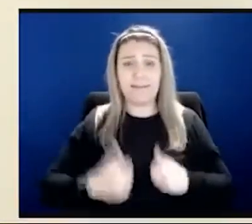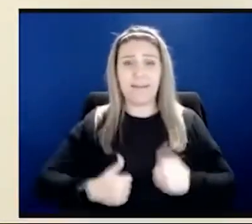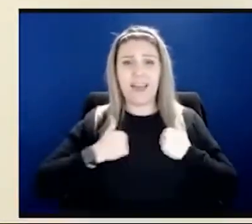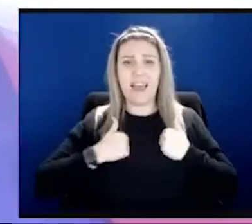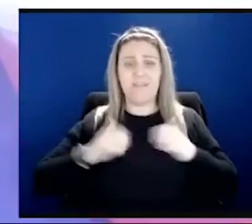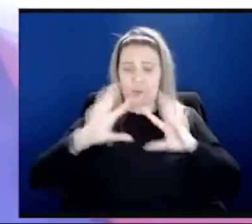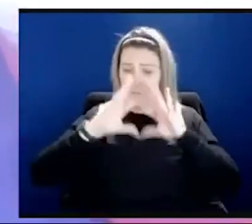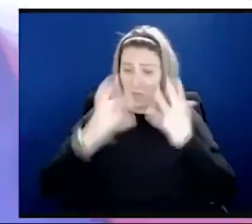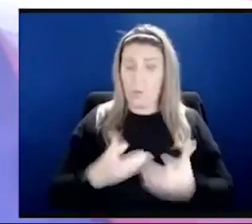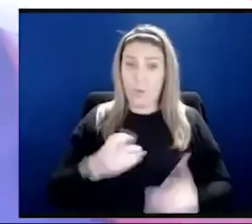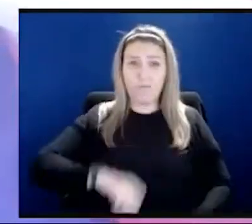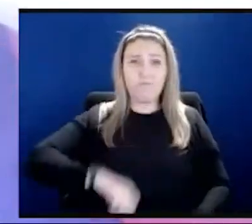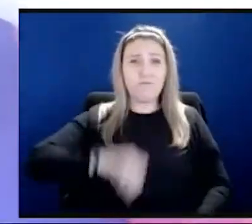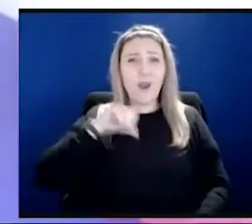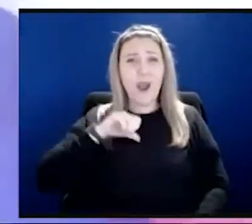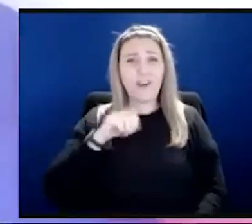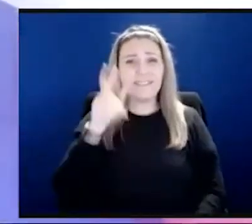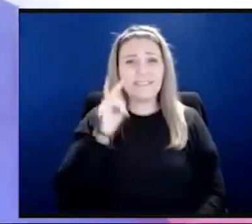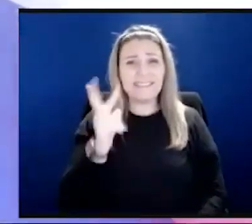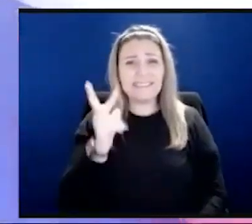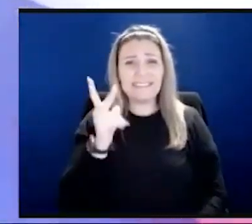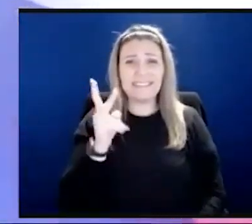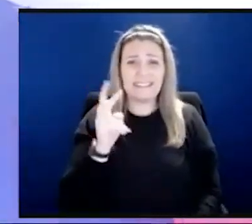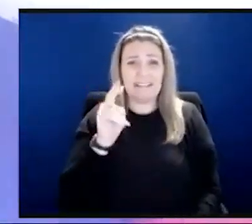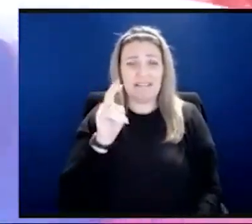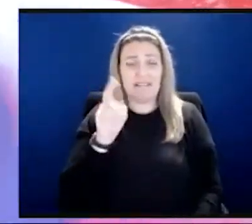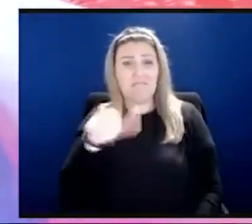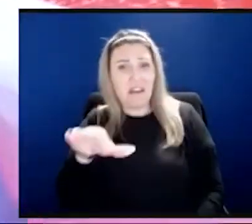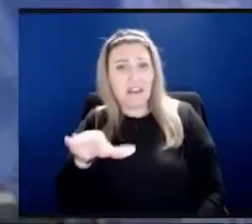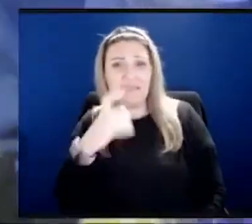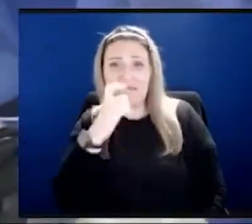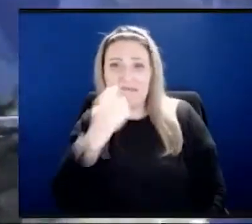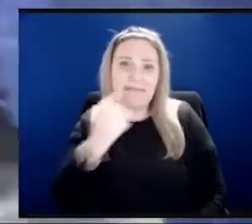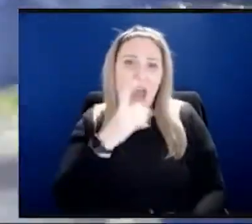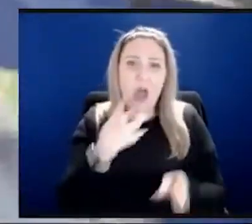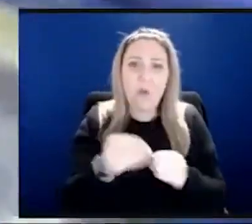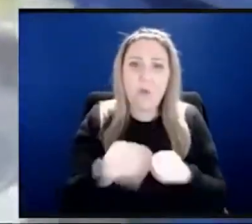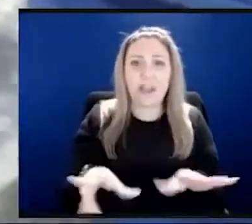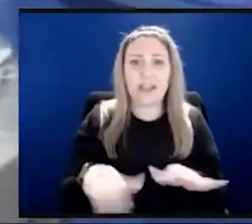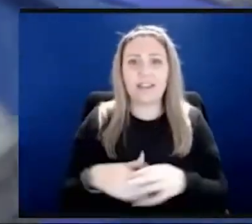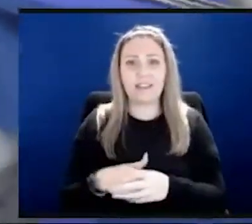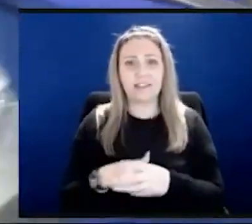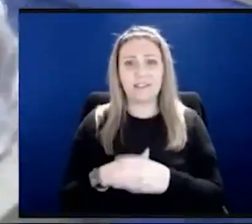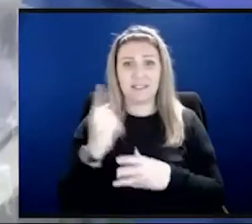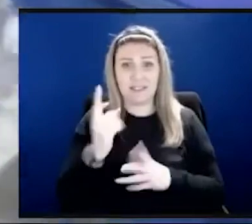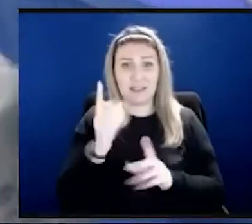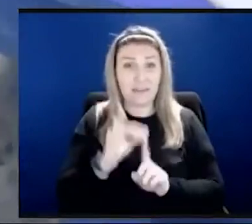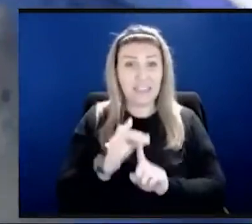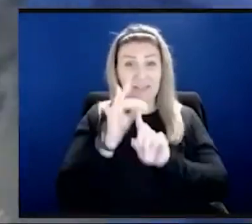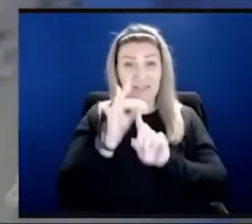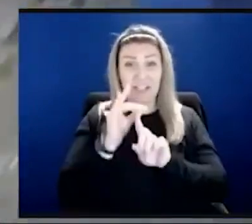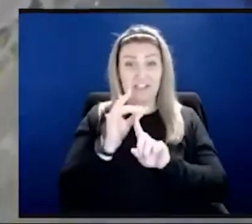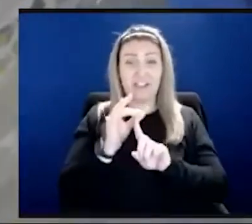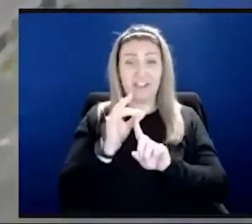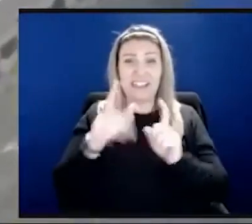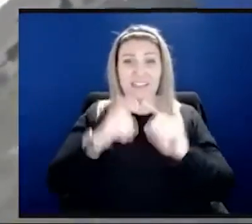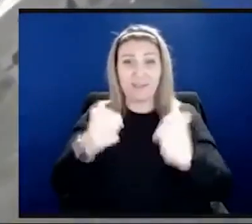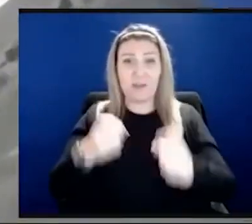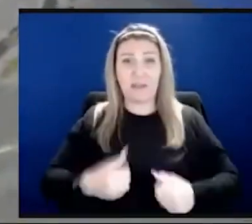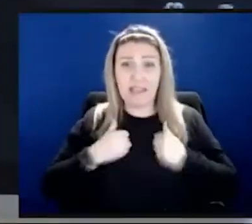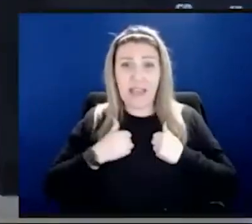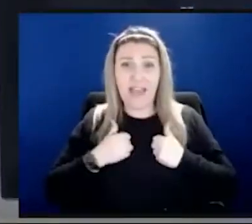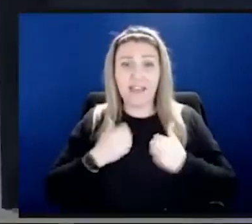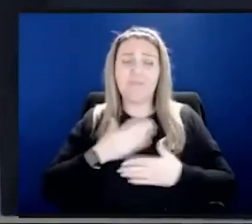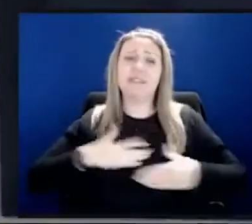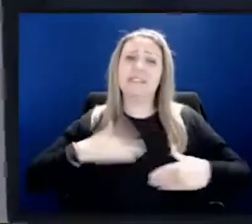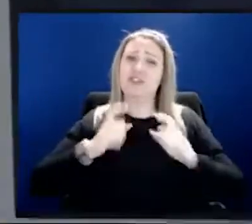to make them see that, hey, this didn't go for anything. This is something special. Like, donate life, please be a donor. There